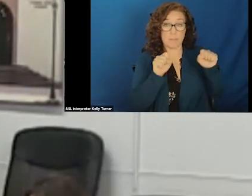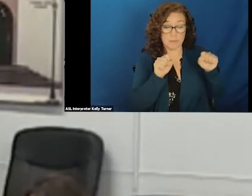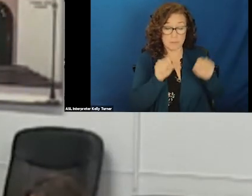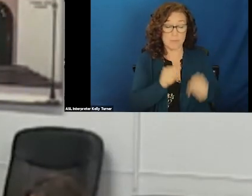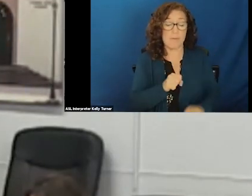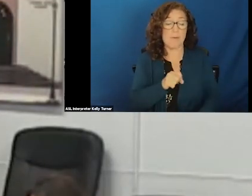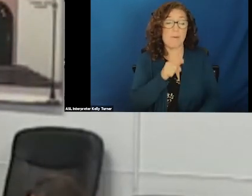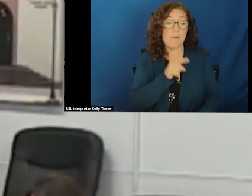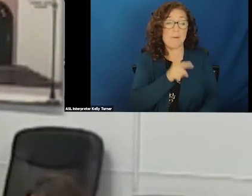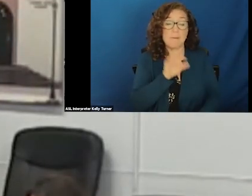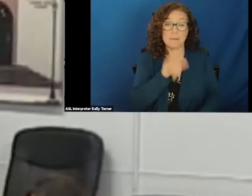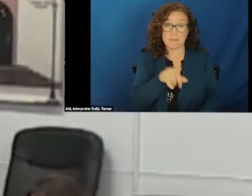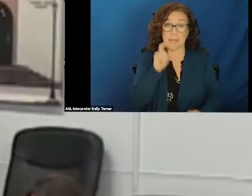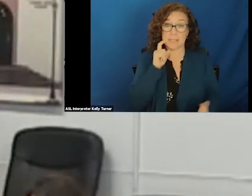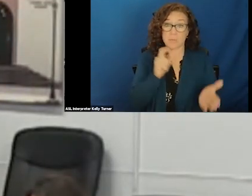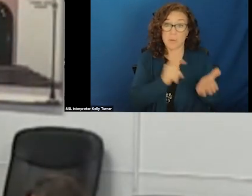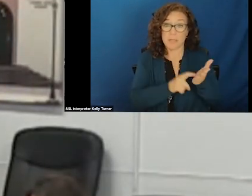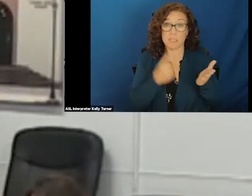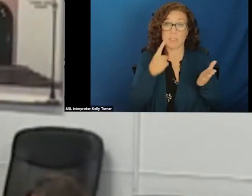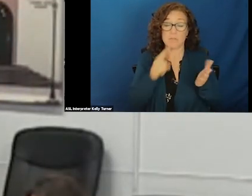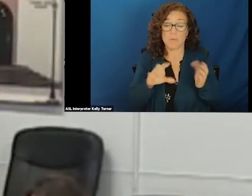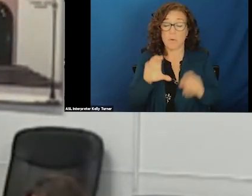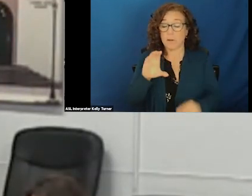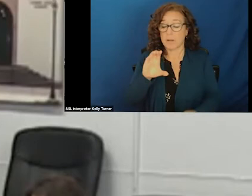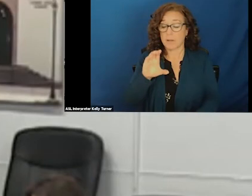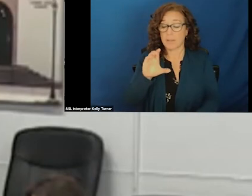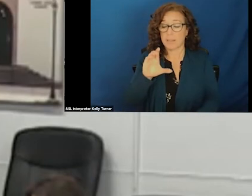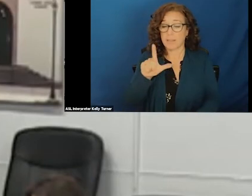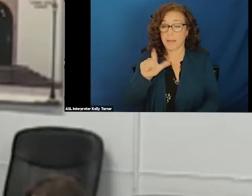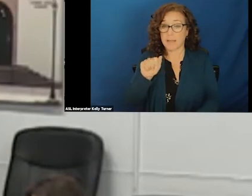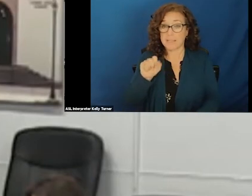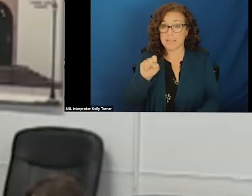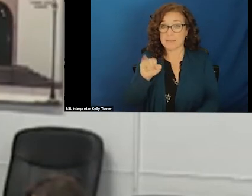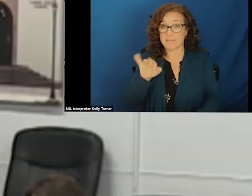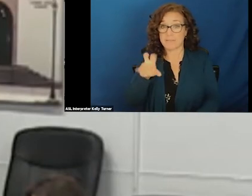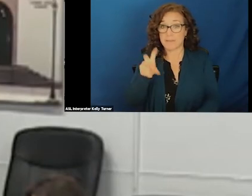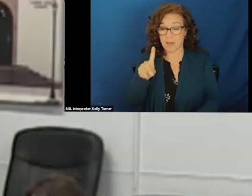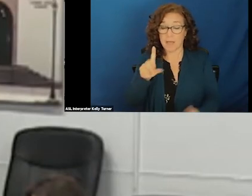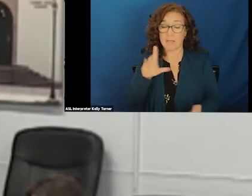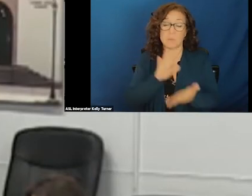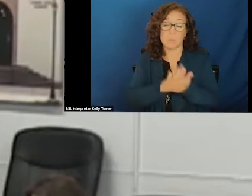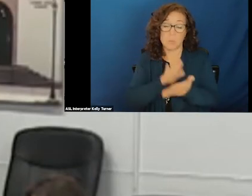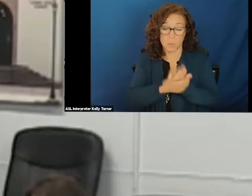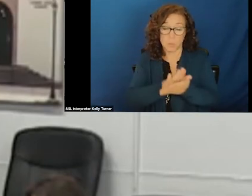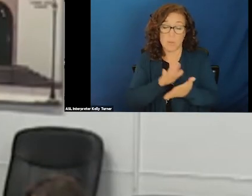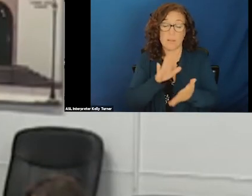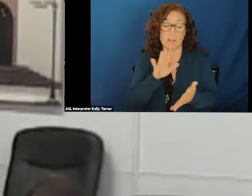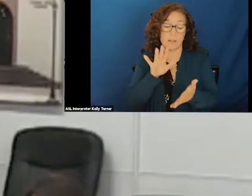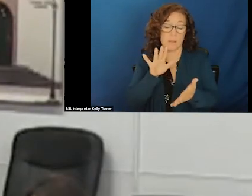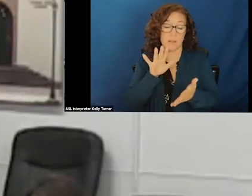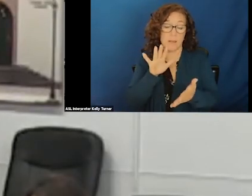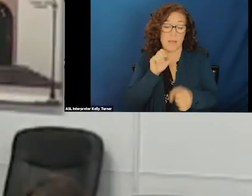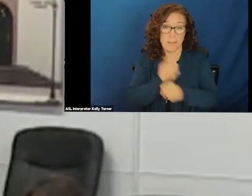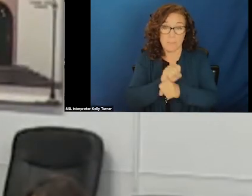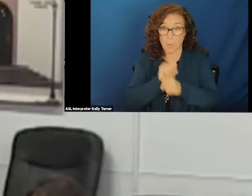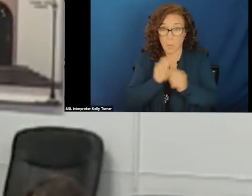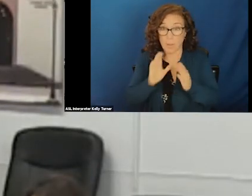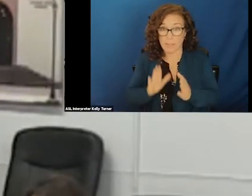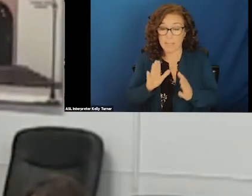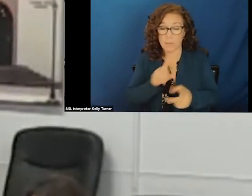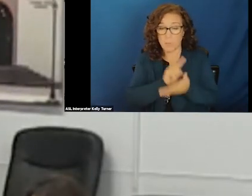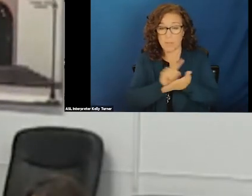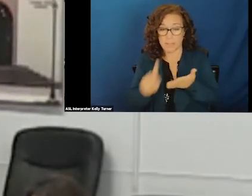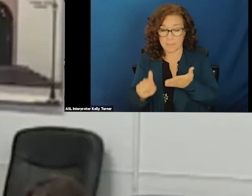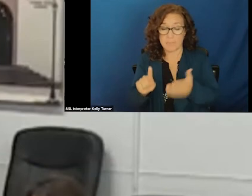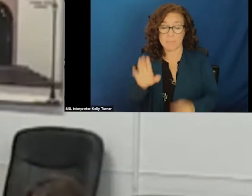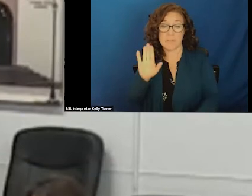I would like to just remind us that we all know the importance of our classified staff, but this year really has shined a light